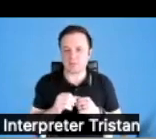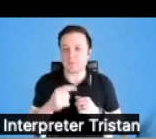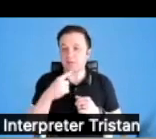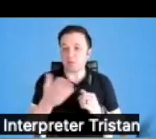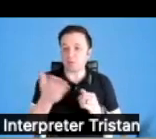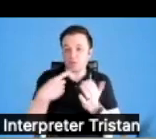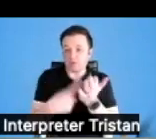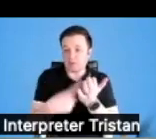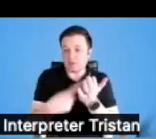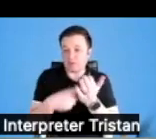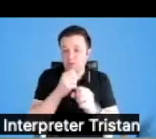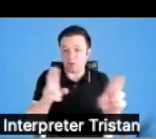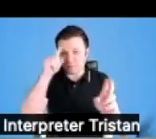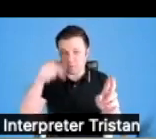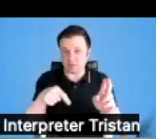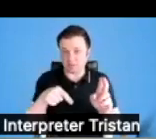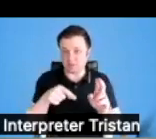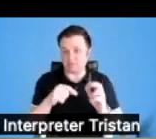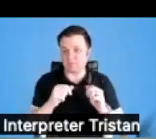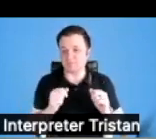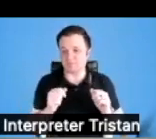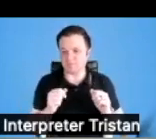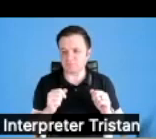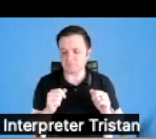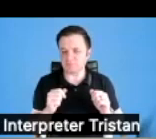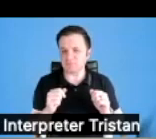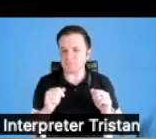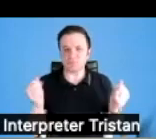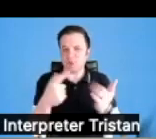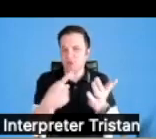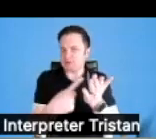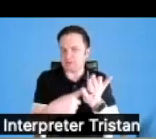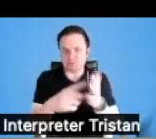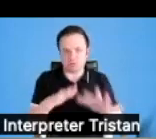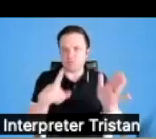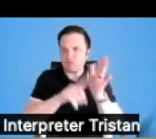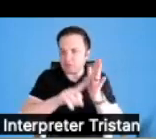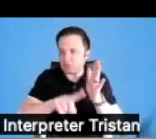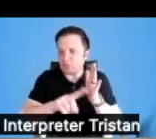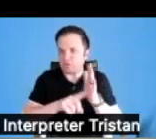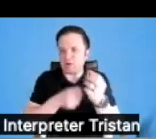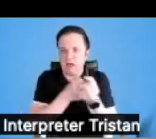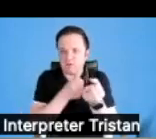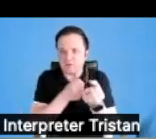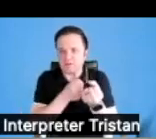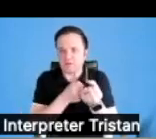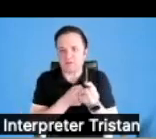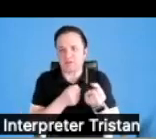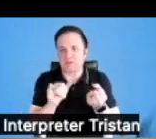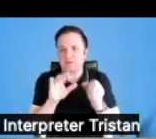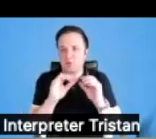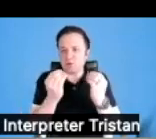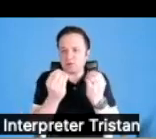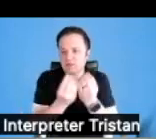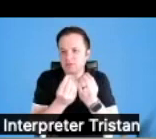in preparing for this webinar that all of these discussions across research and advocacy practice and